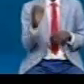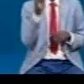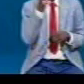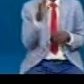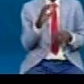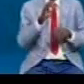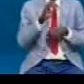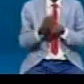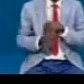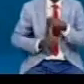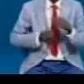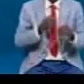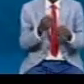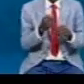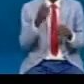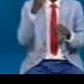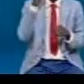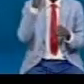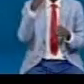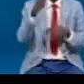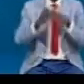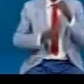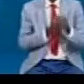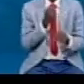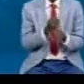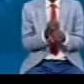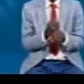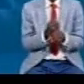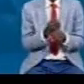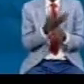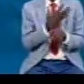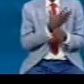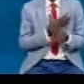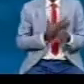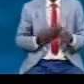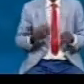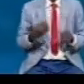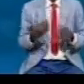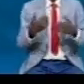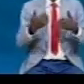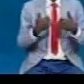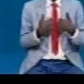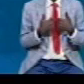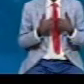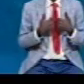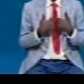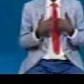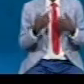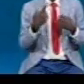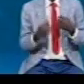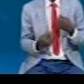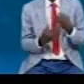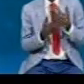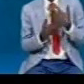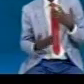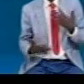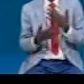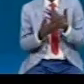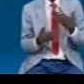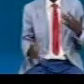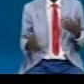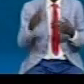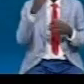for 35 years. She started having a flow from the age of 12, flowing for